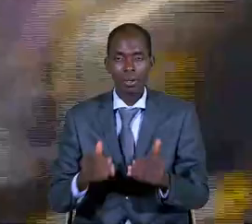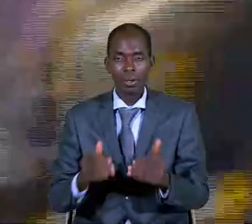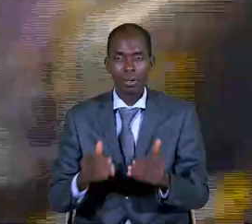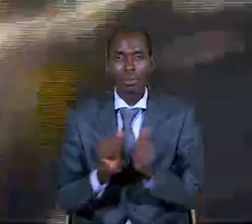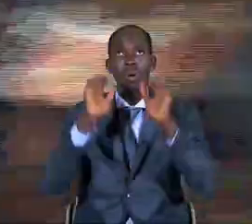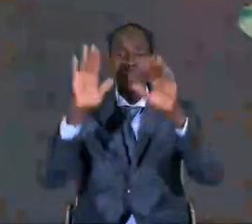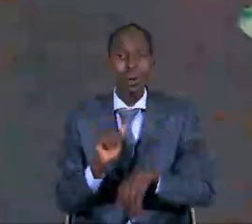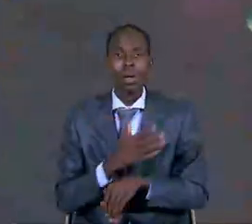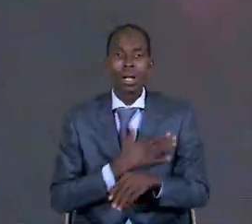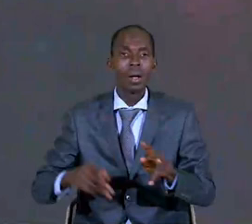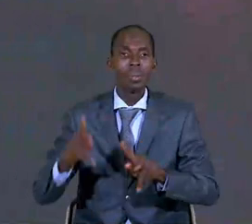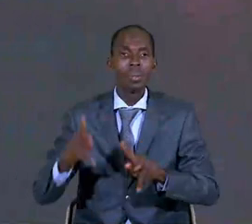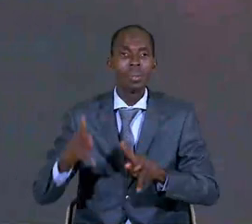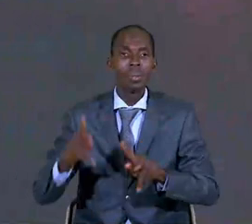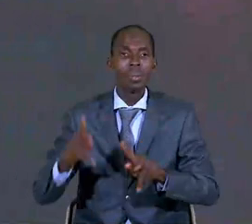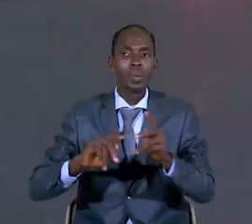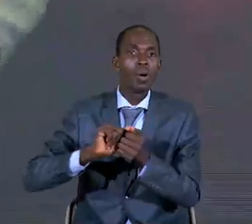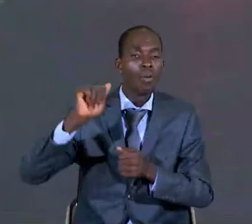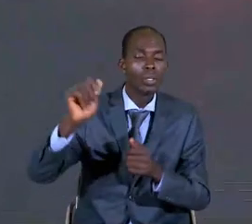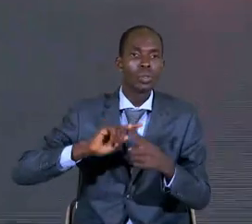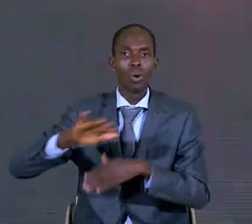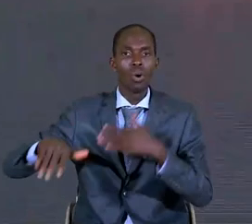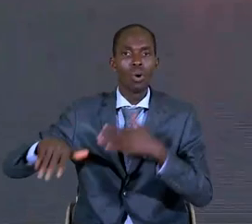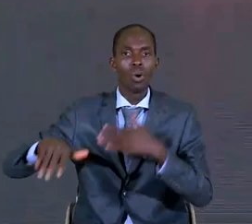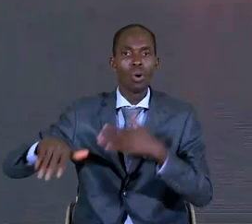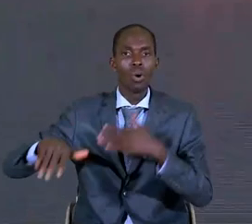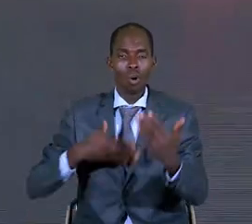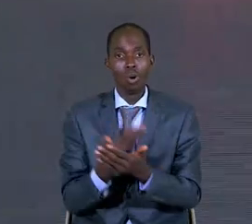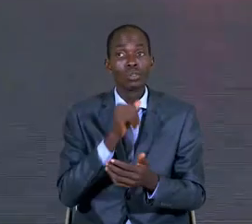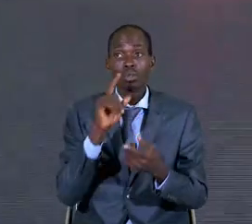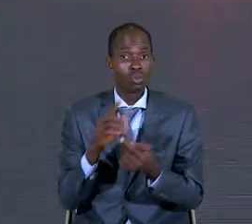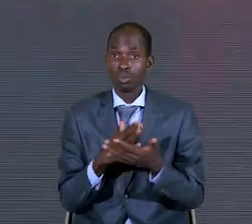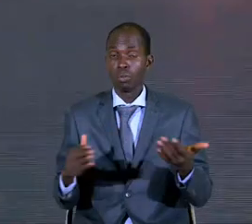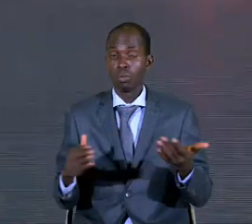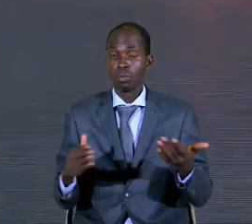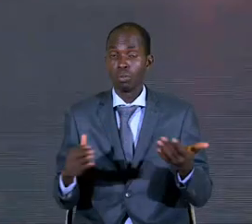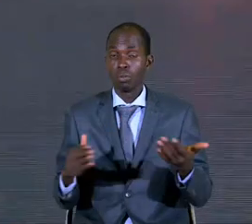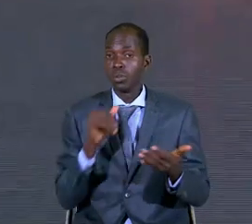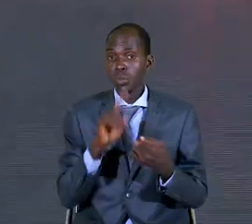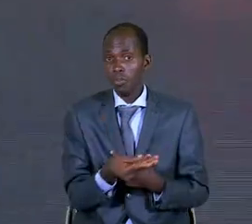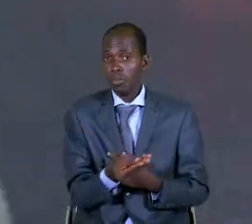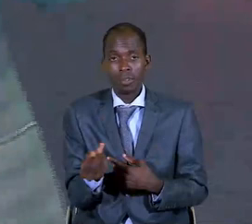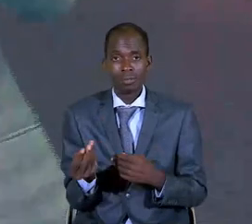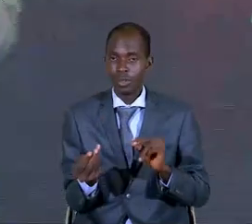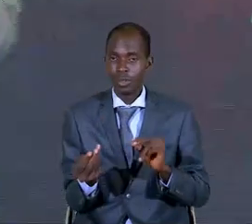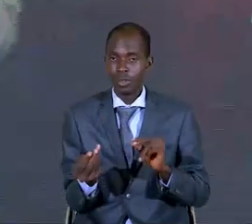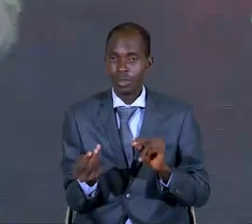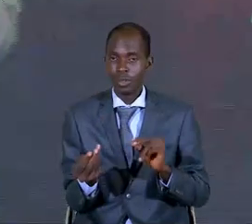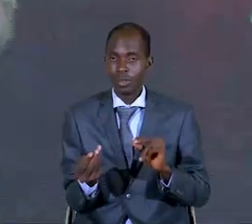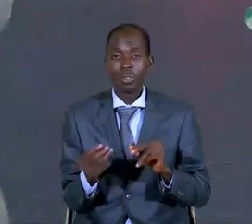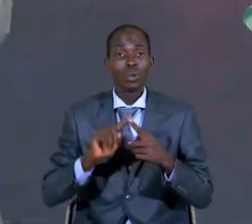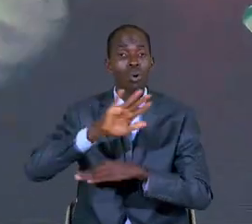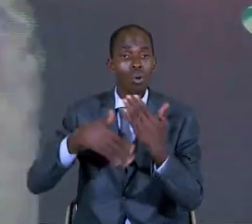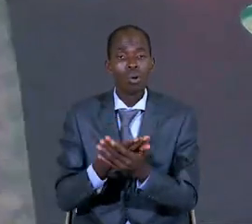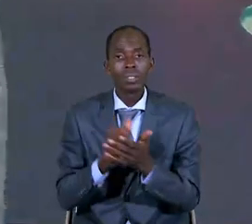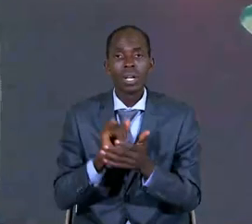then afar off to all, not some, not just a few, to all that